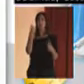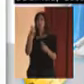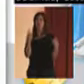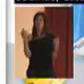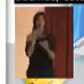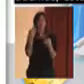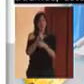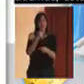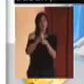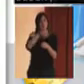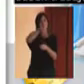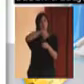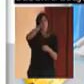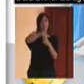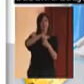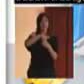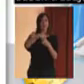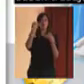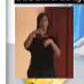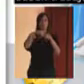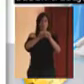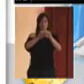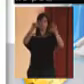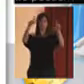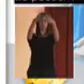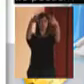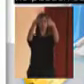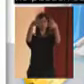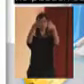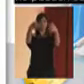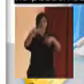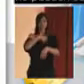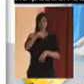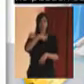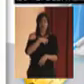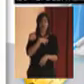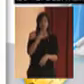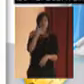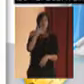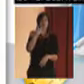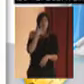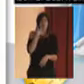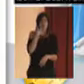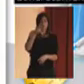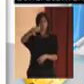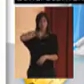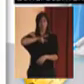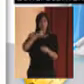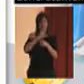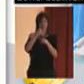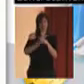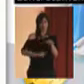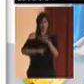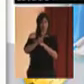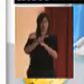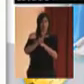some of these users have to work with content that cannot be shown on the screen. And the work that we have